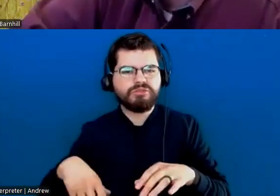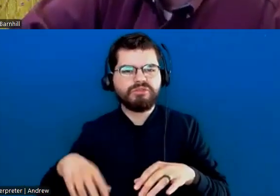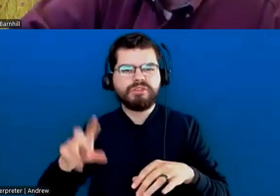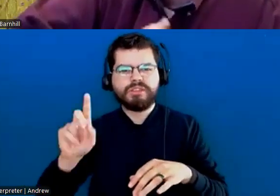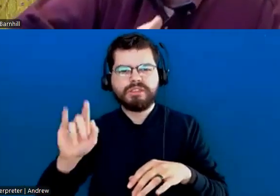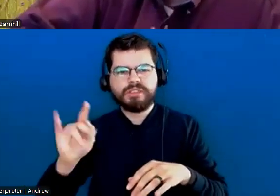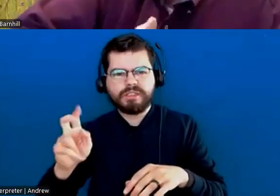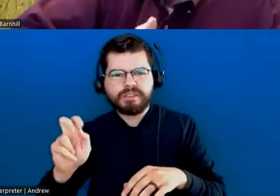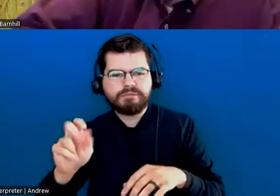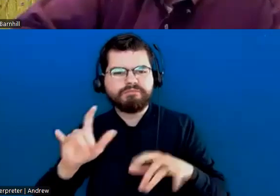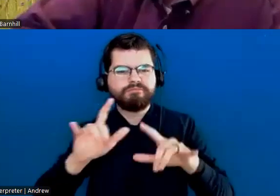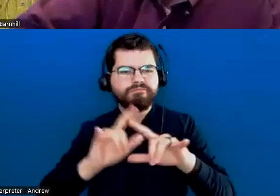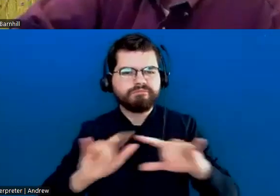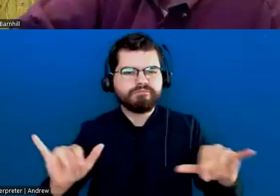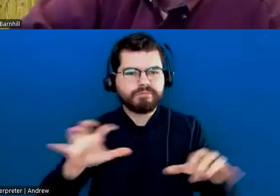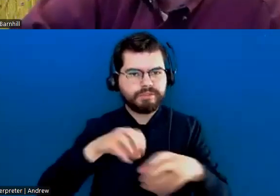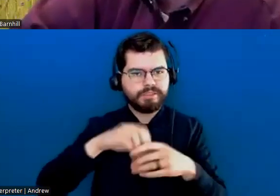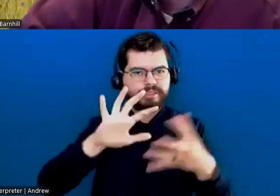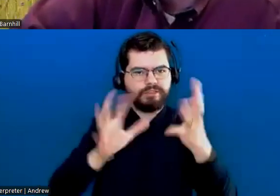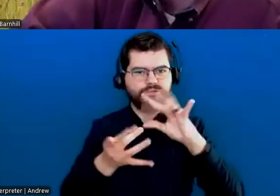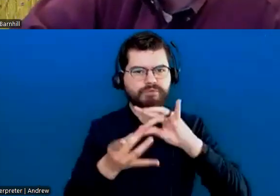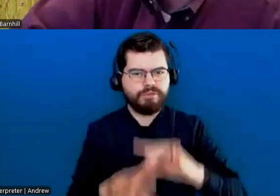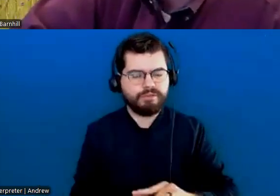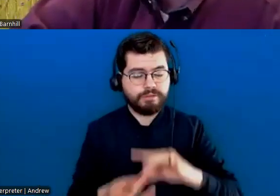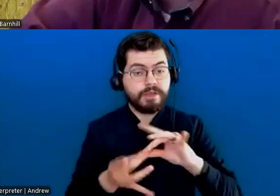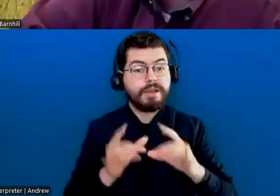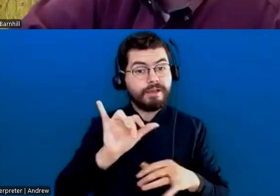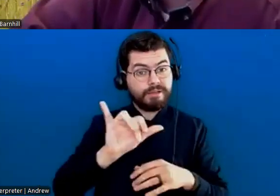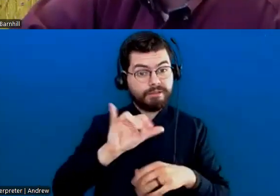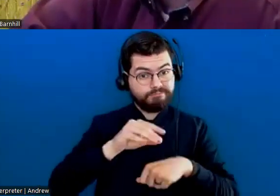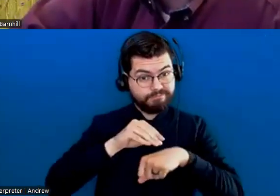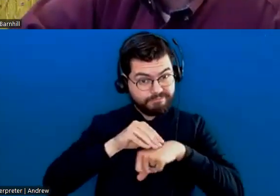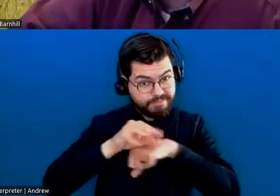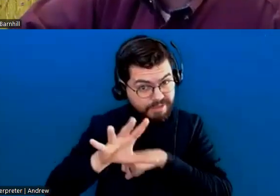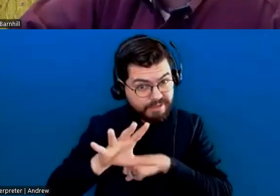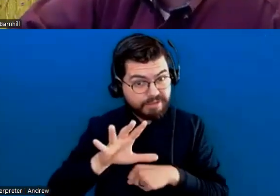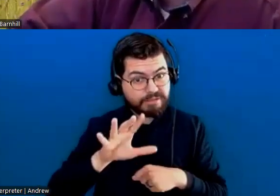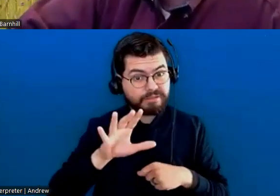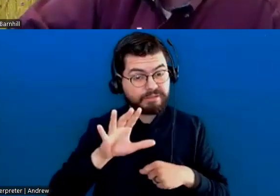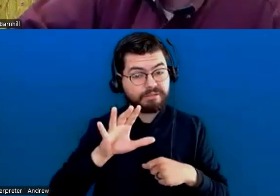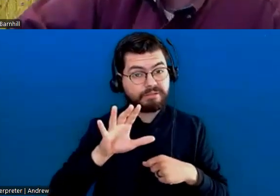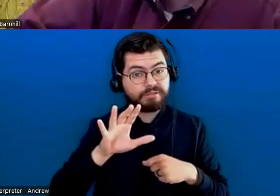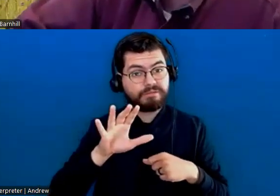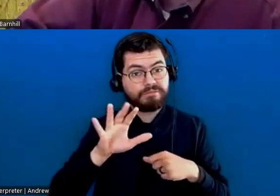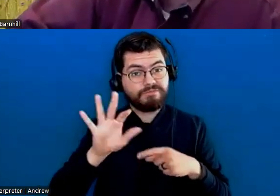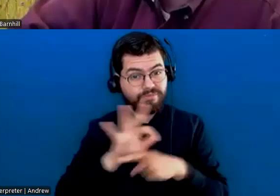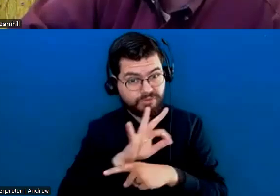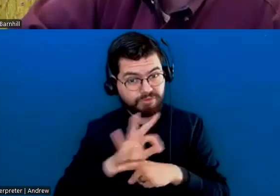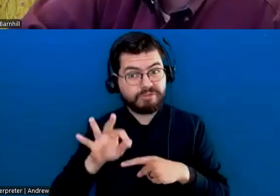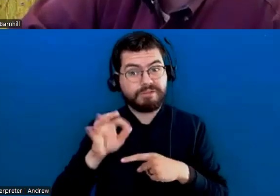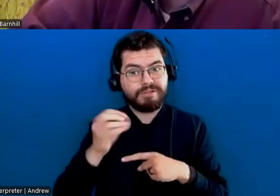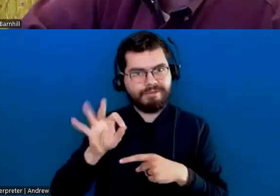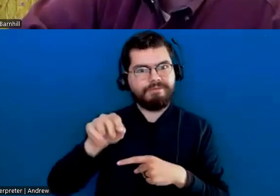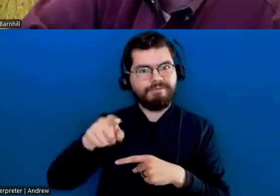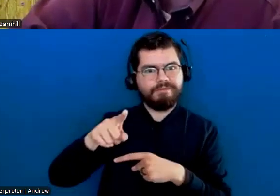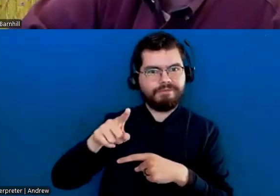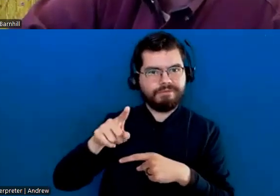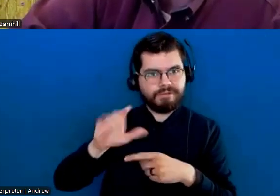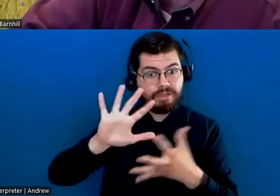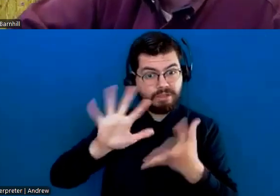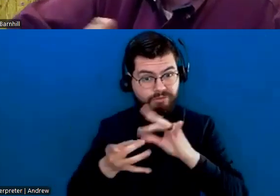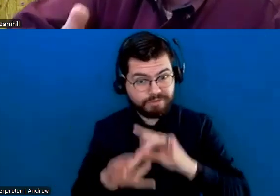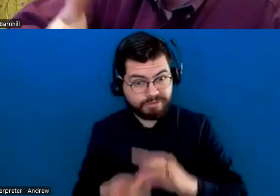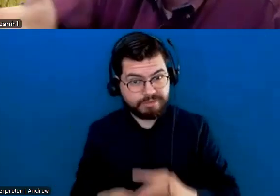affected the function of the ecosystem, and does it impact management decisions that you make on the